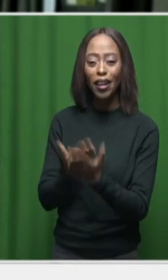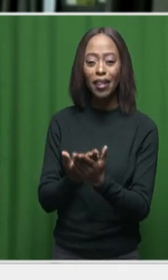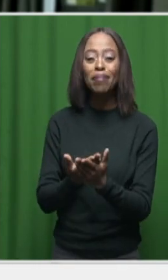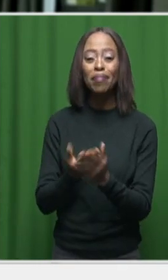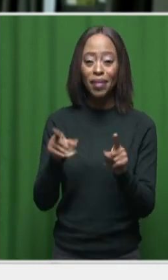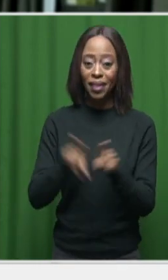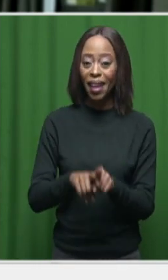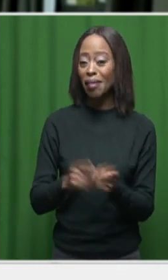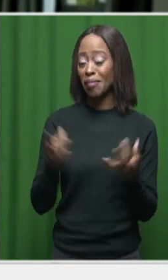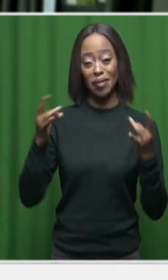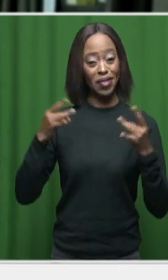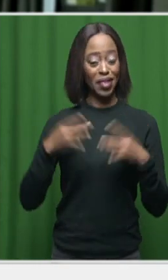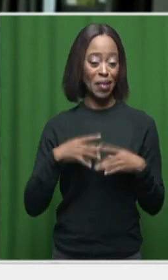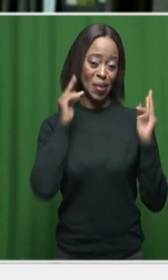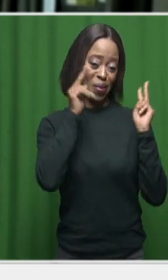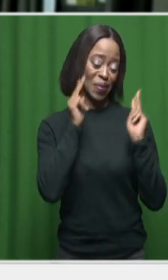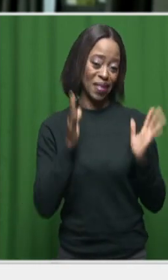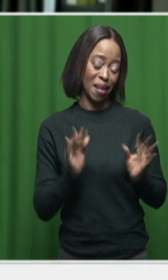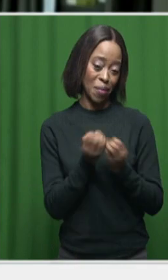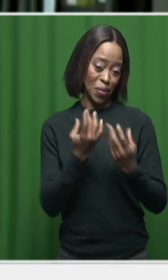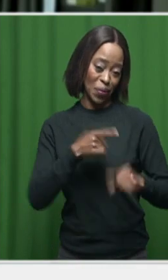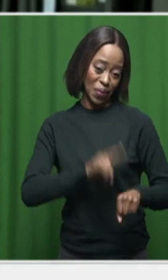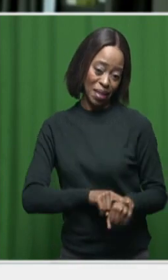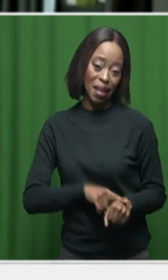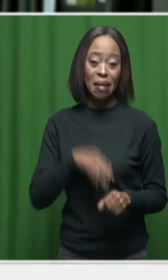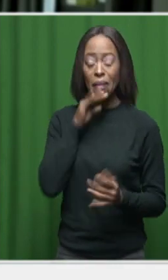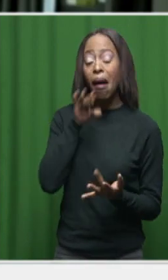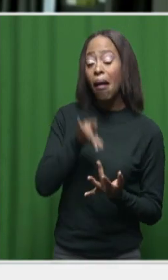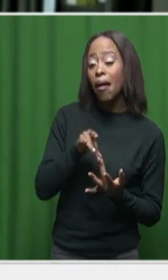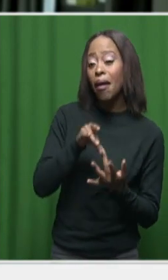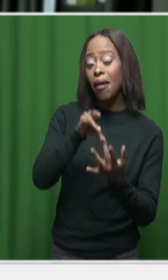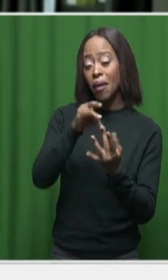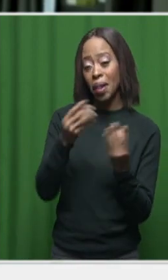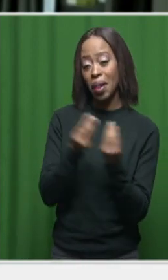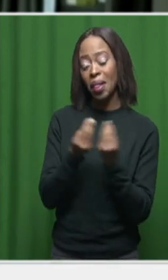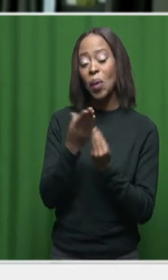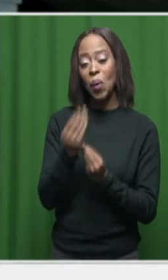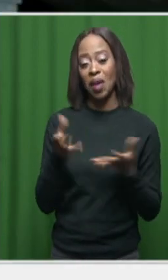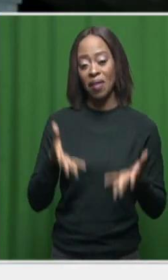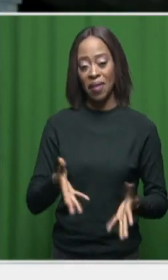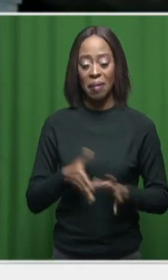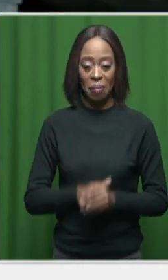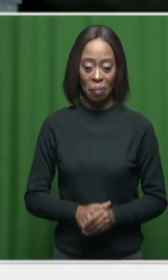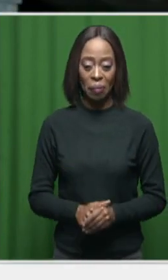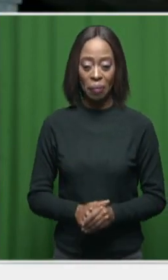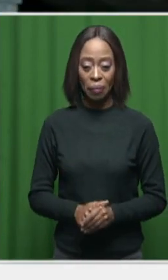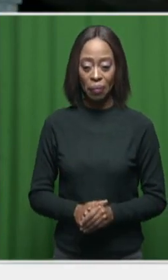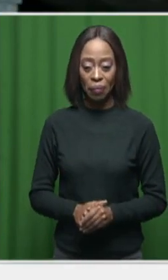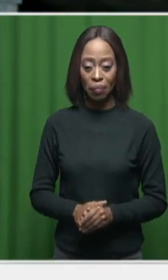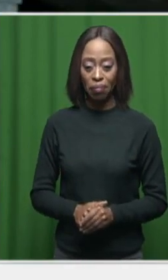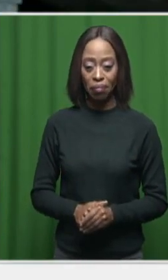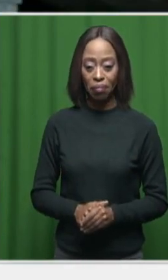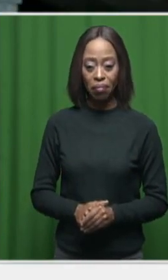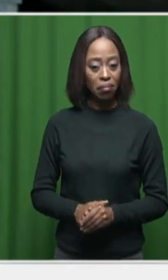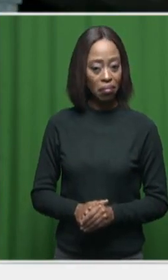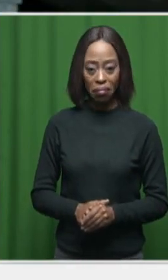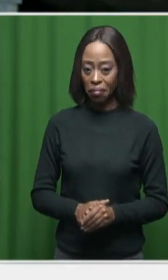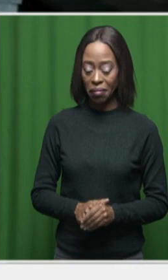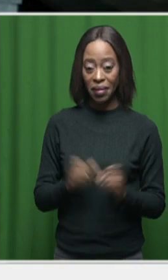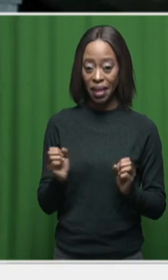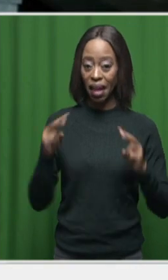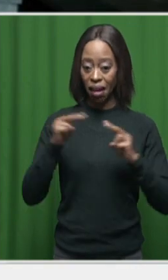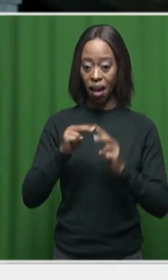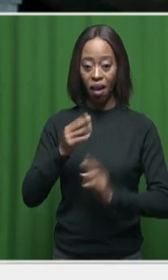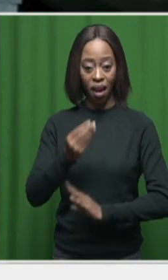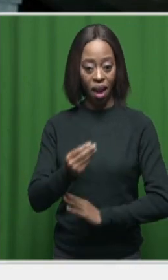surprise for the guests, So I think there's a lot of unique things that we offer at Safari Plains. There is no doubt that a gap